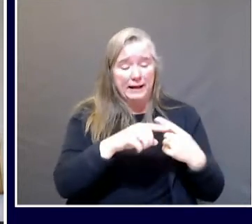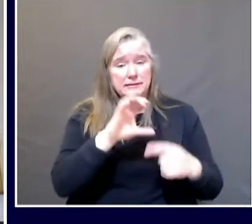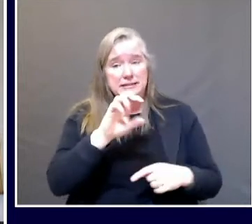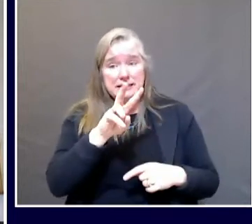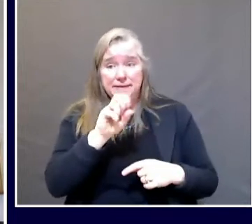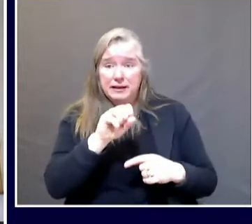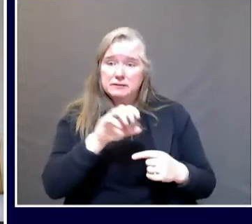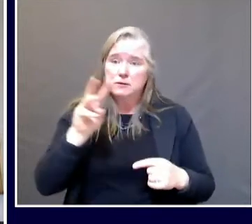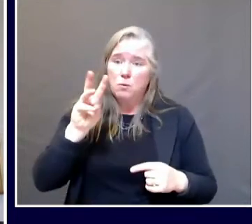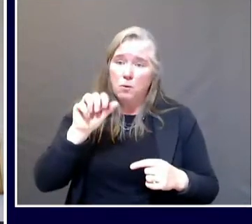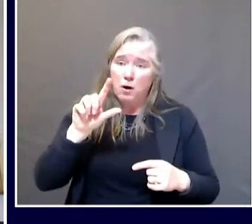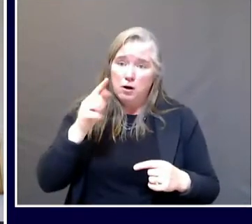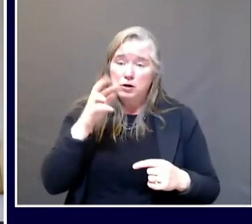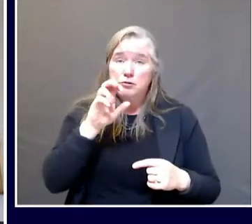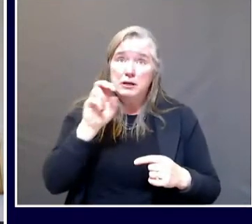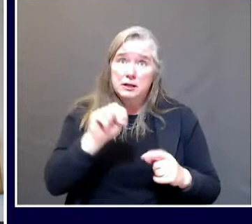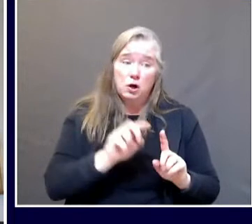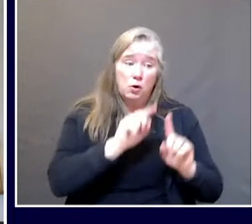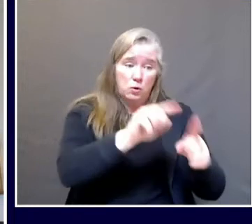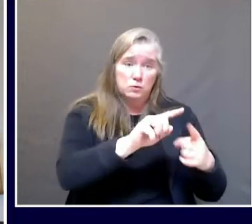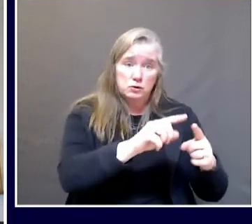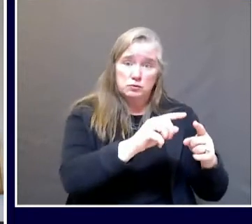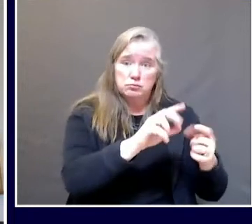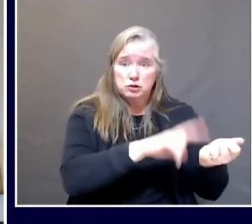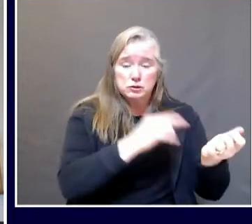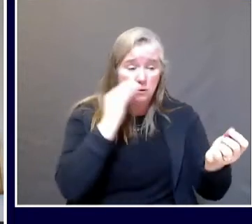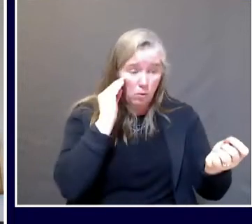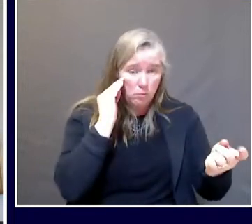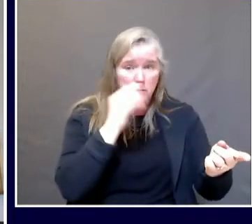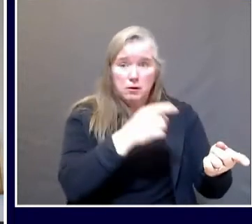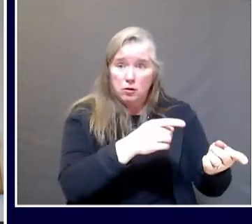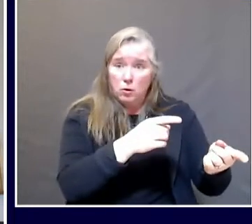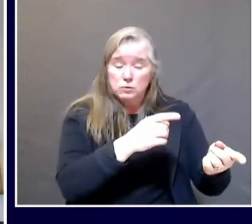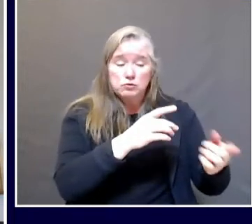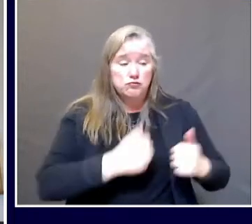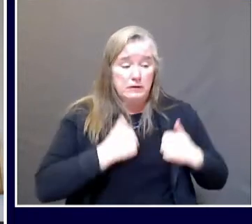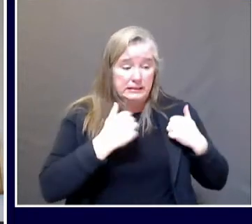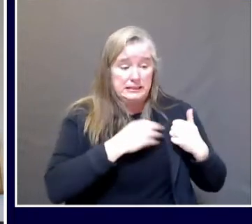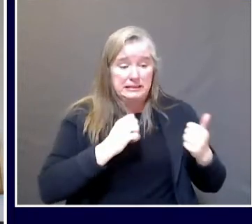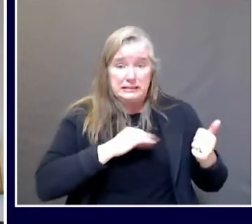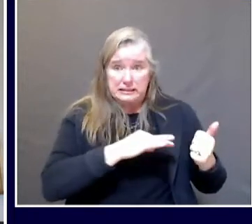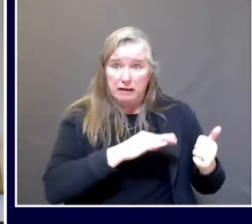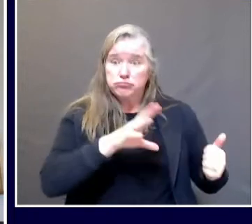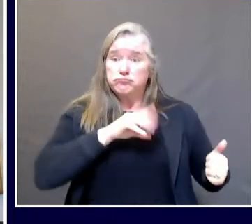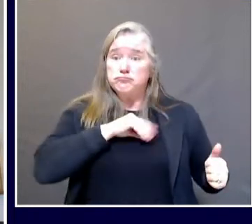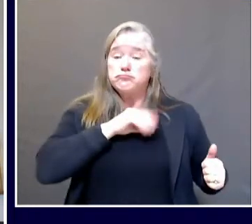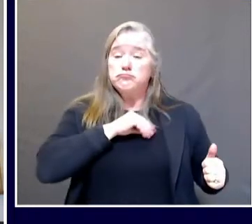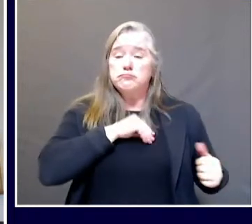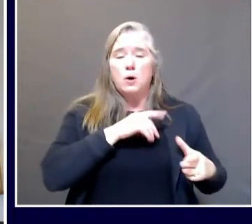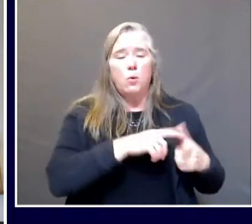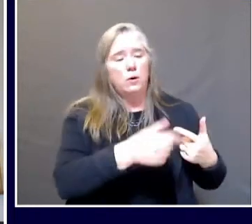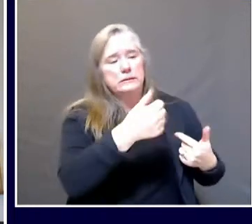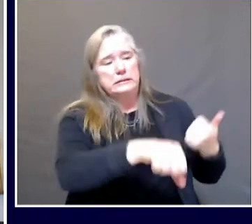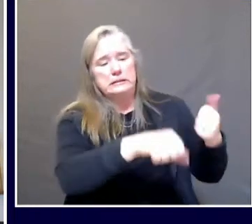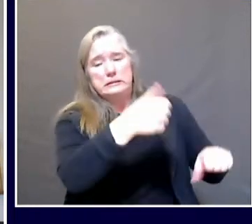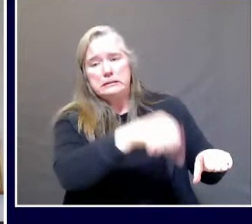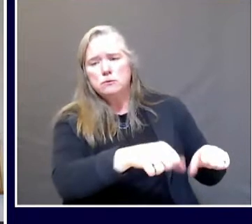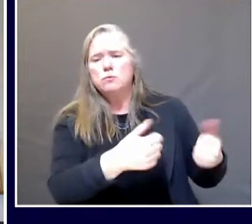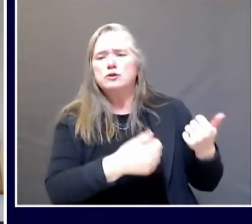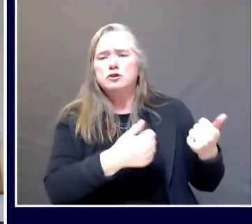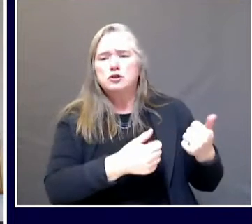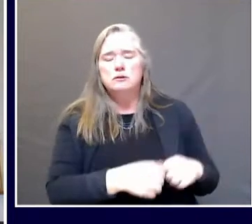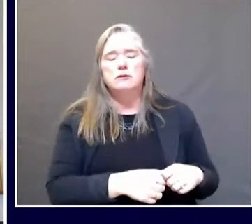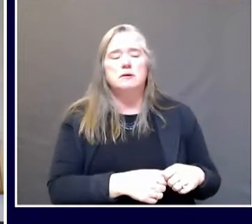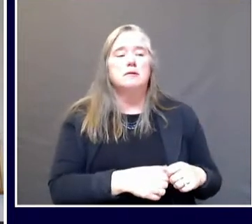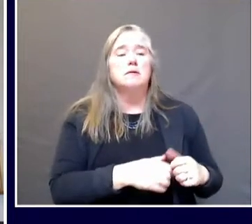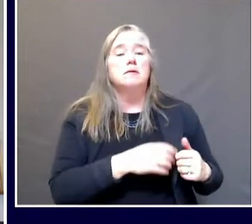And if you're not happy with it, does the Maine CDC have any leeway to try to influence them to perform